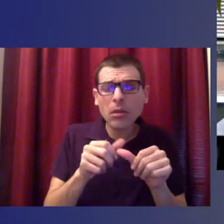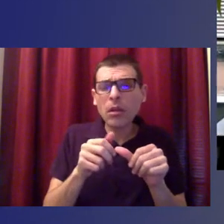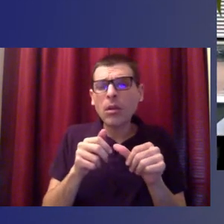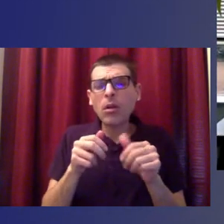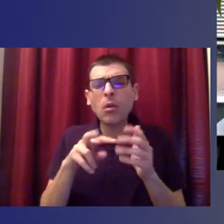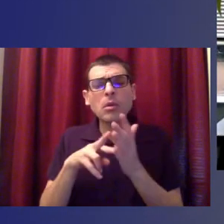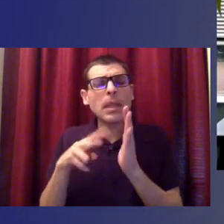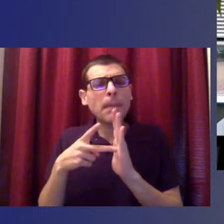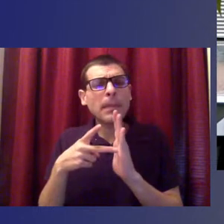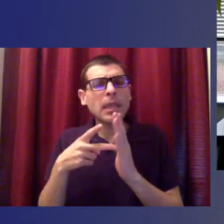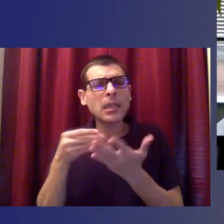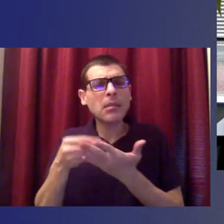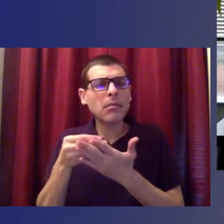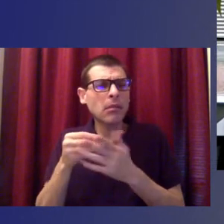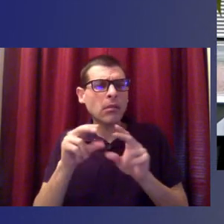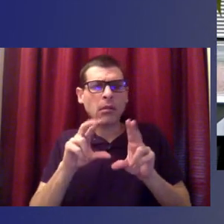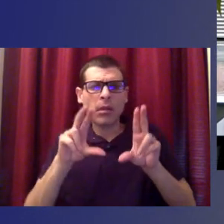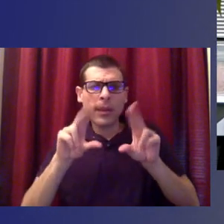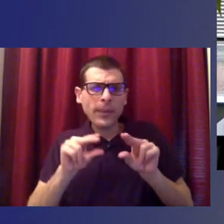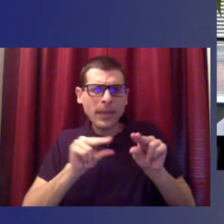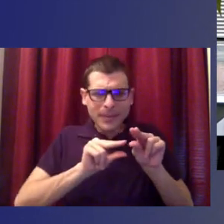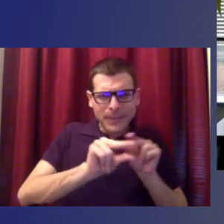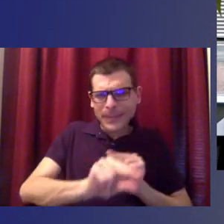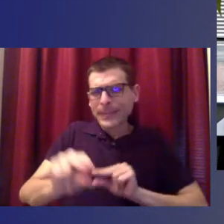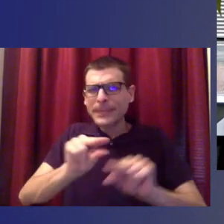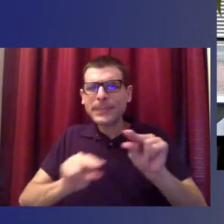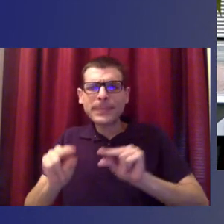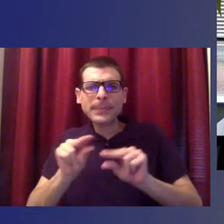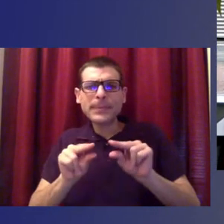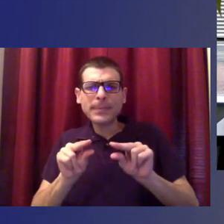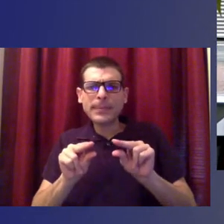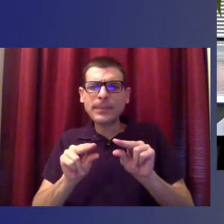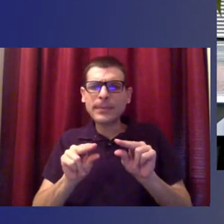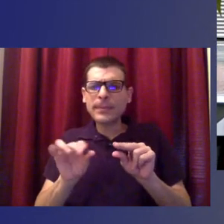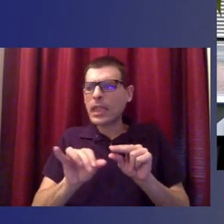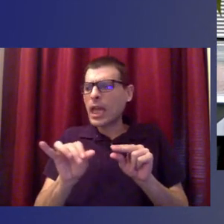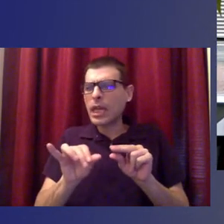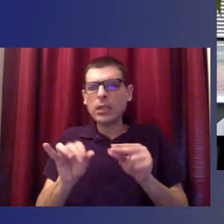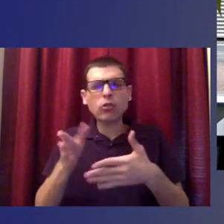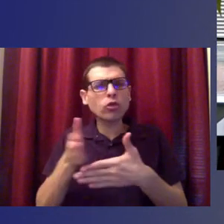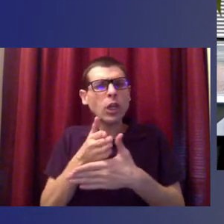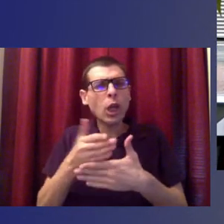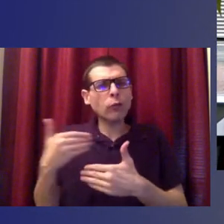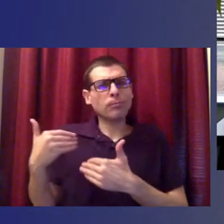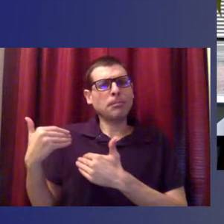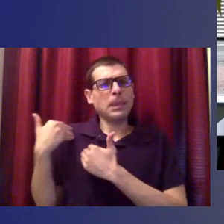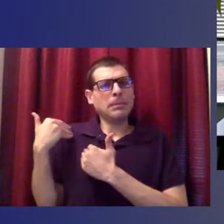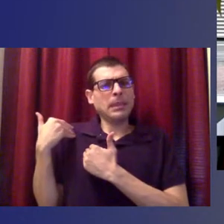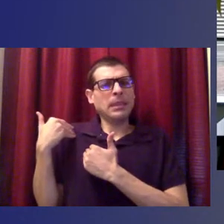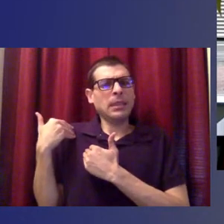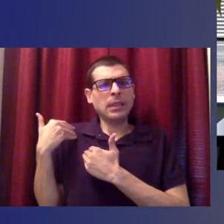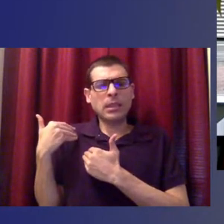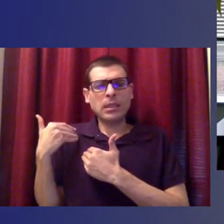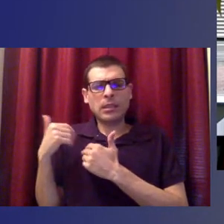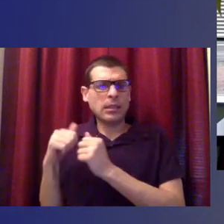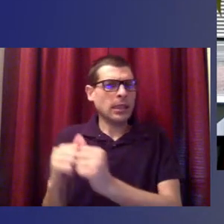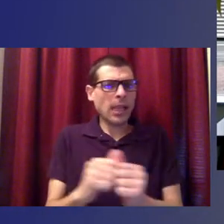can we all own that approach as we look at how to solve problems? Or do you actually envision a public health department in the future that